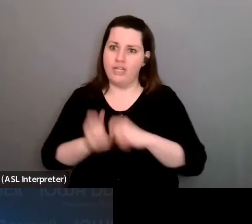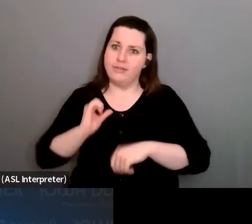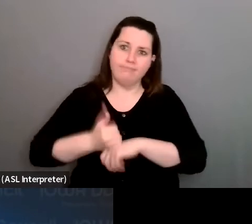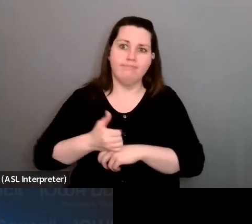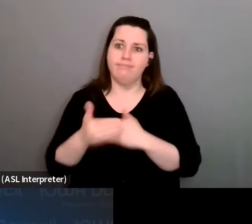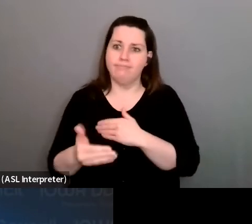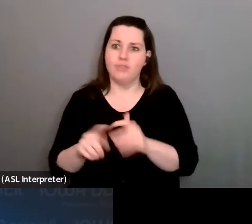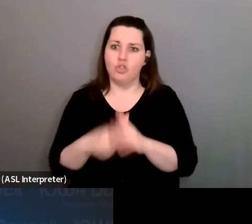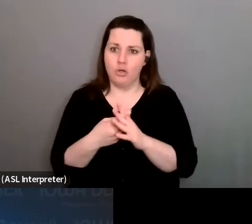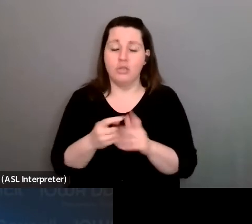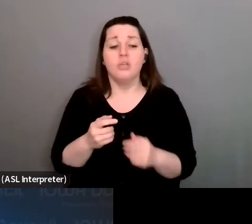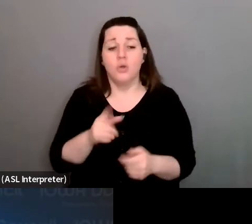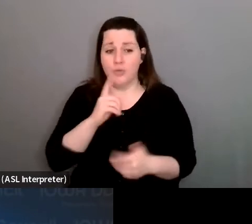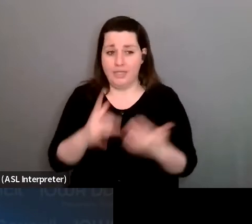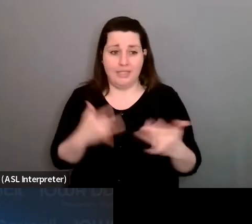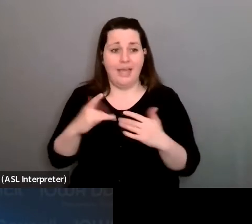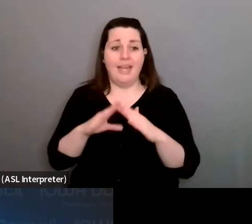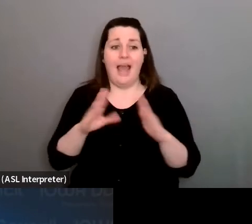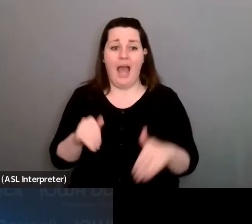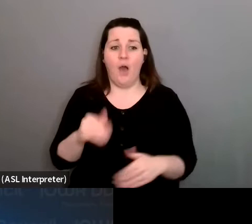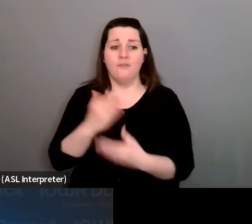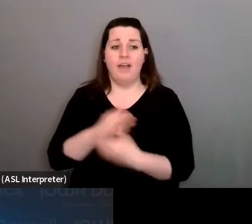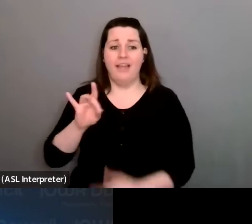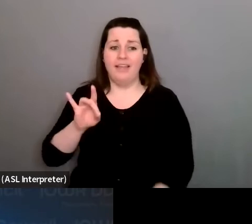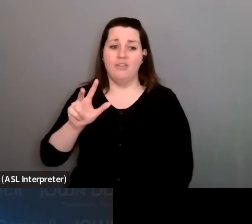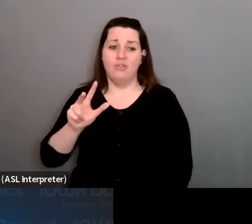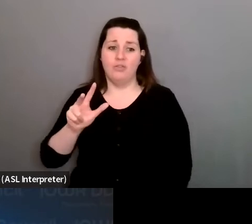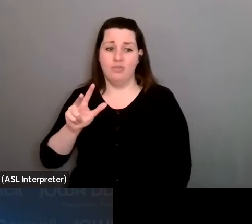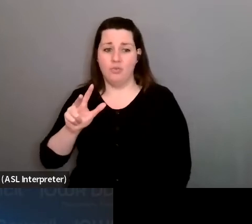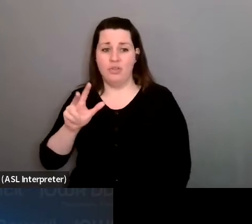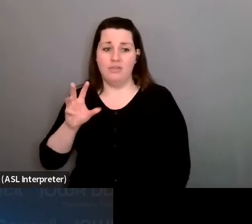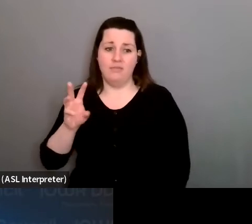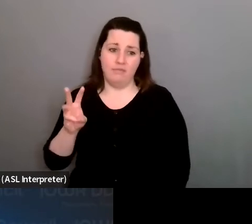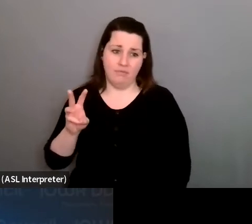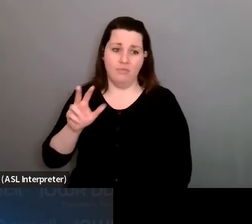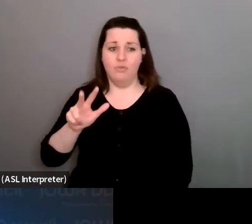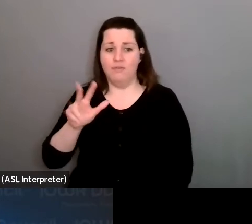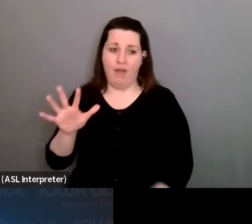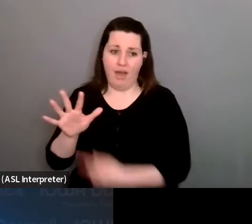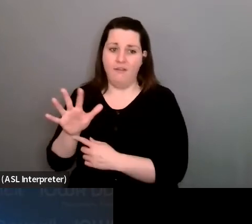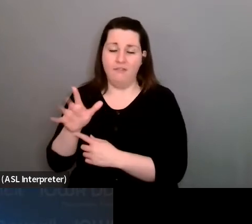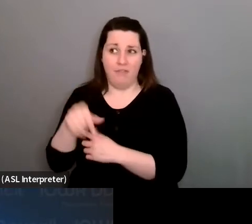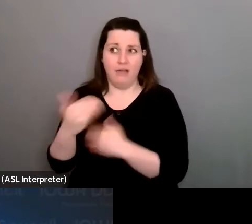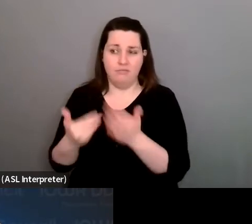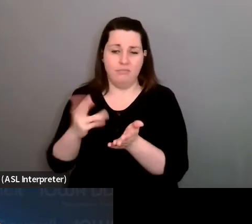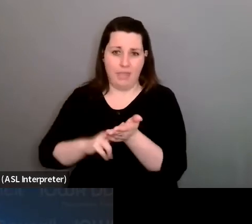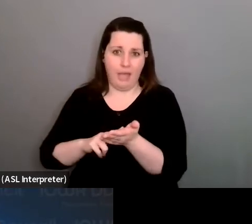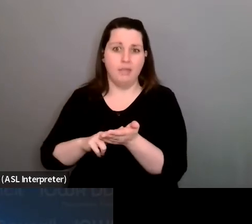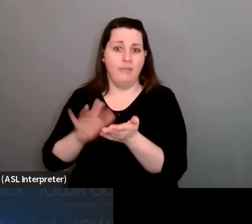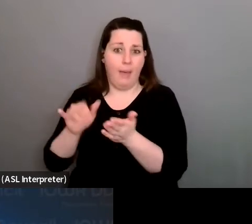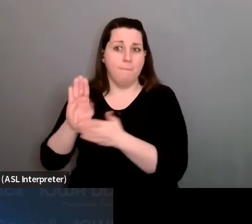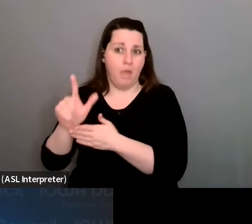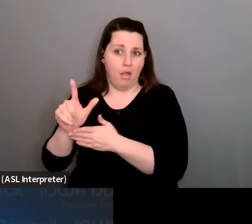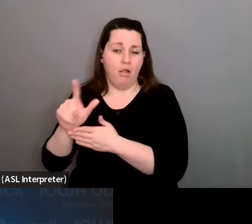really excited to have House File 853. I'll talk more about that as we move through the presentation, but the great things that that bill